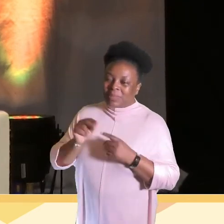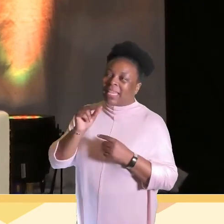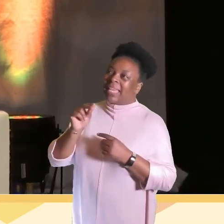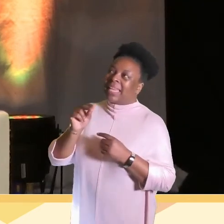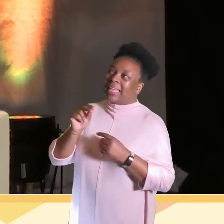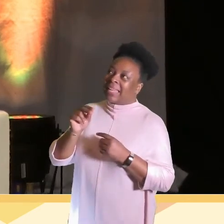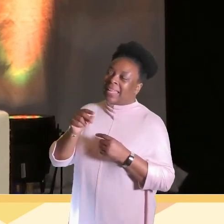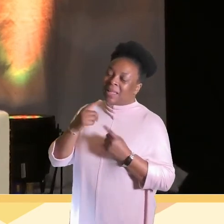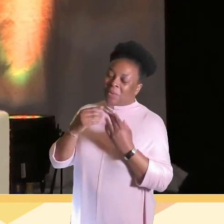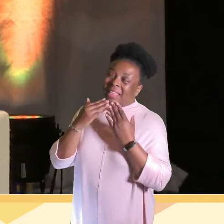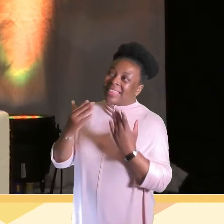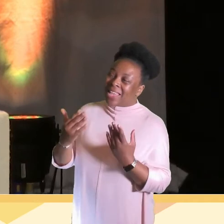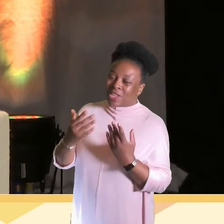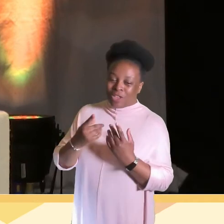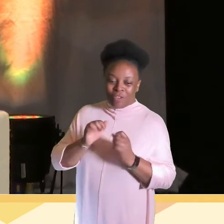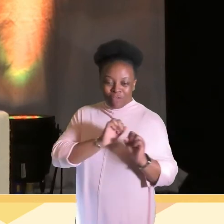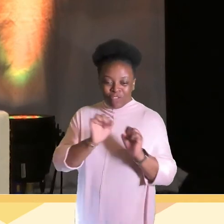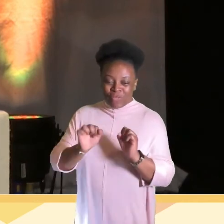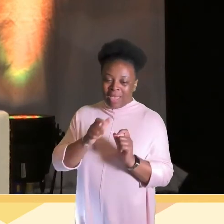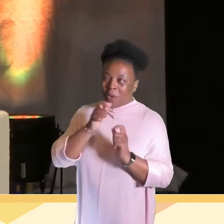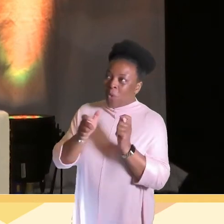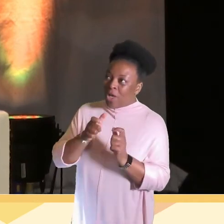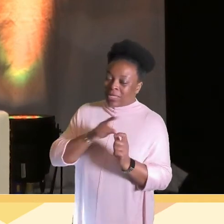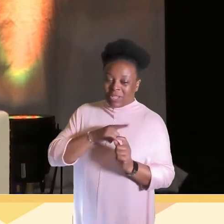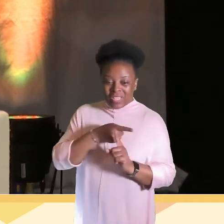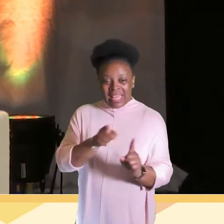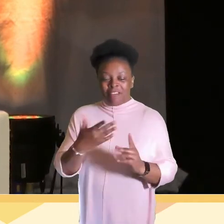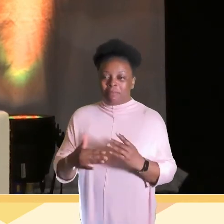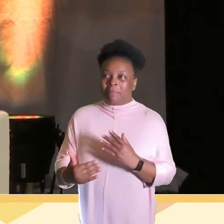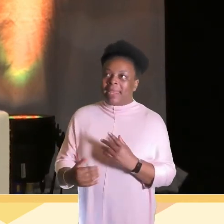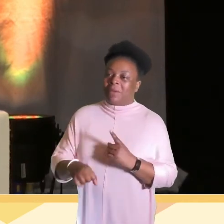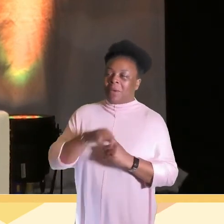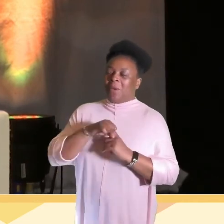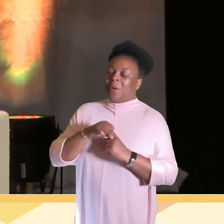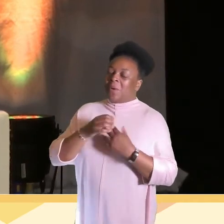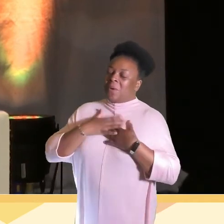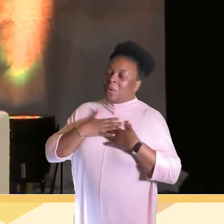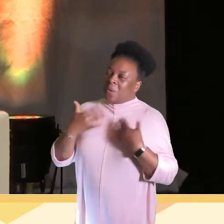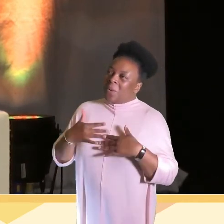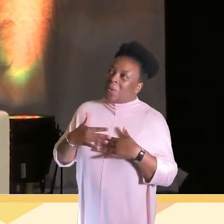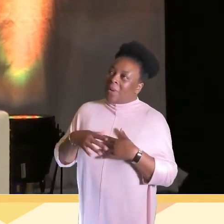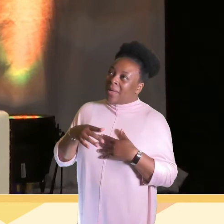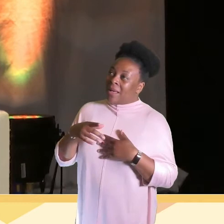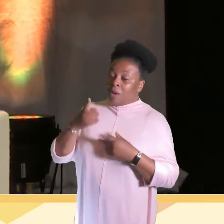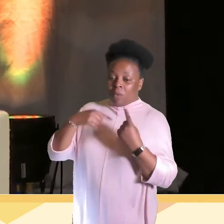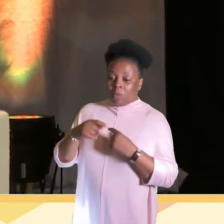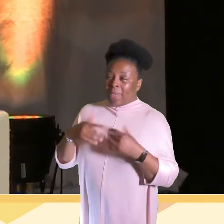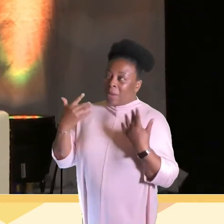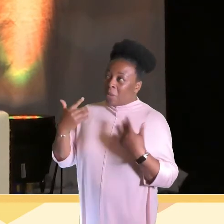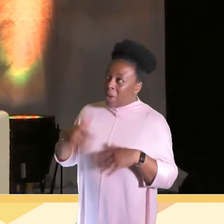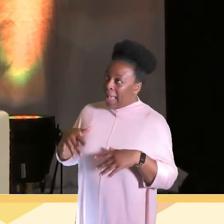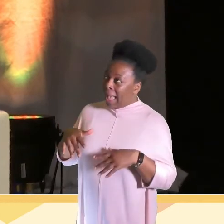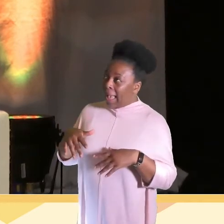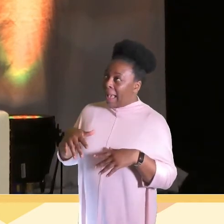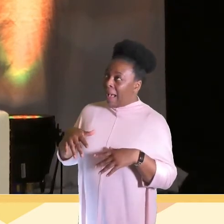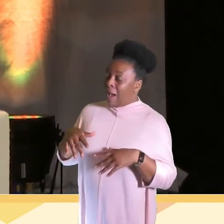touched us. We marvel that you choose ordinary things and people,